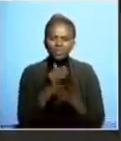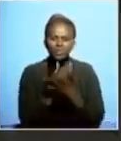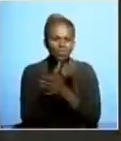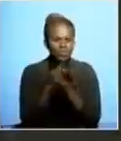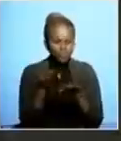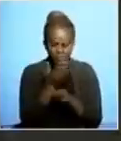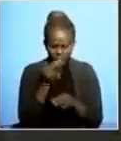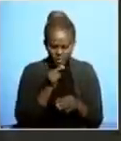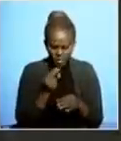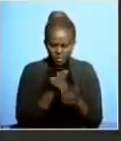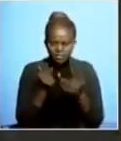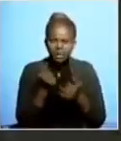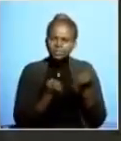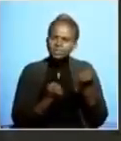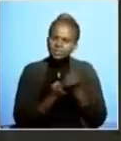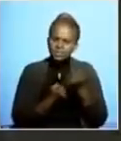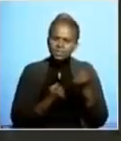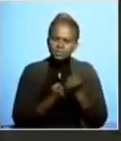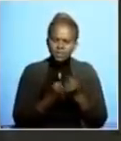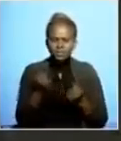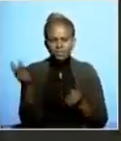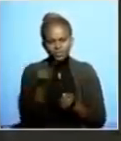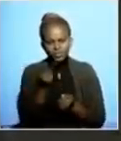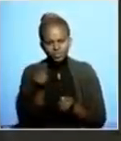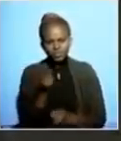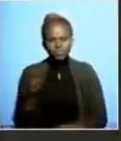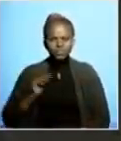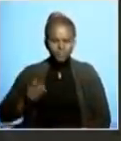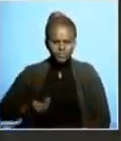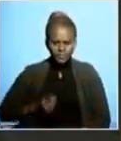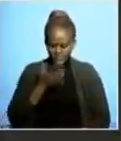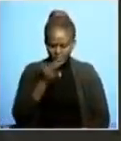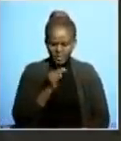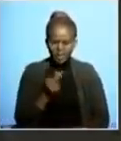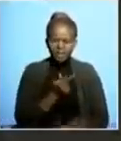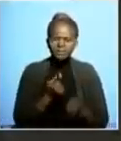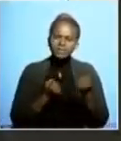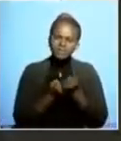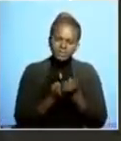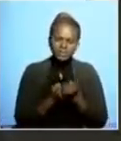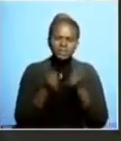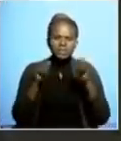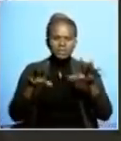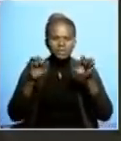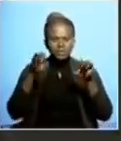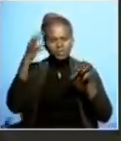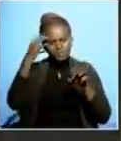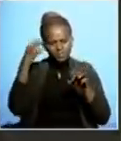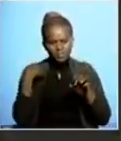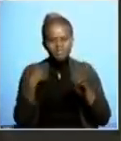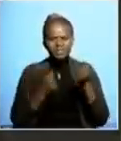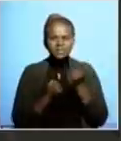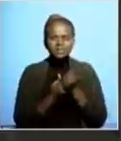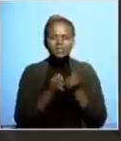Let us support these colleagues, let us support Cabinet Office.